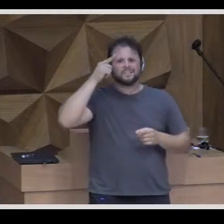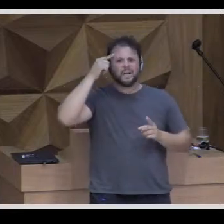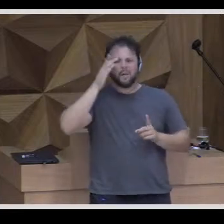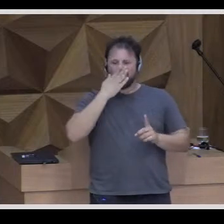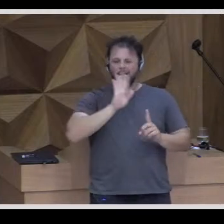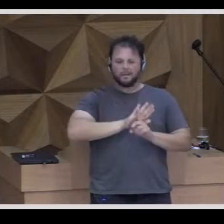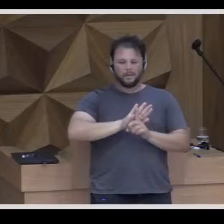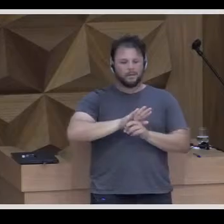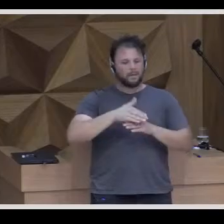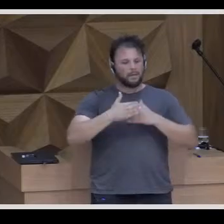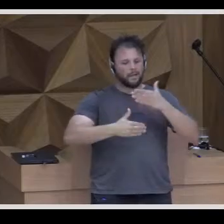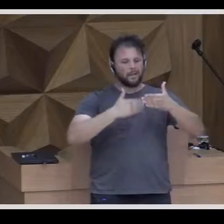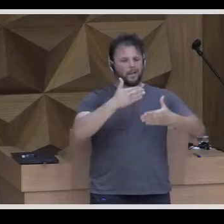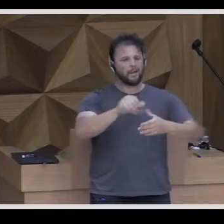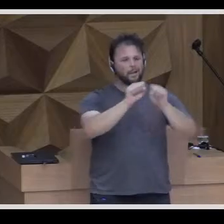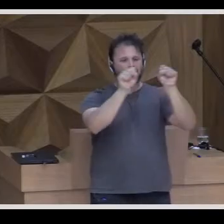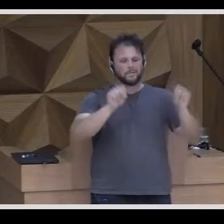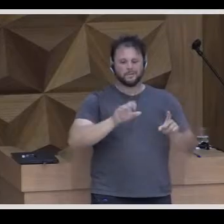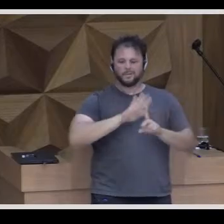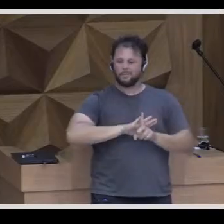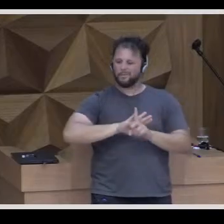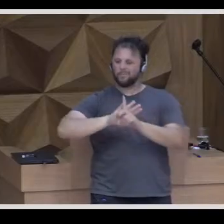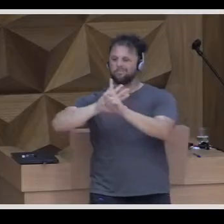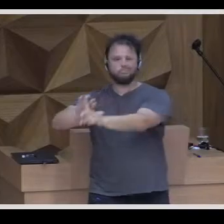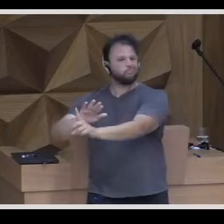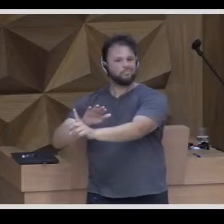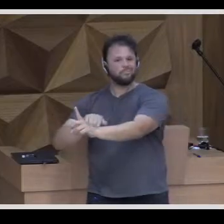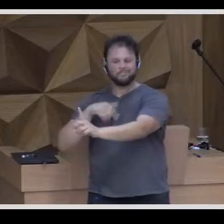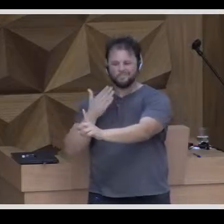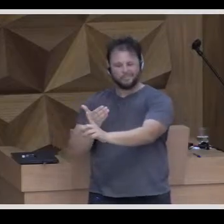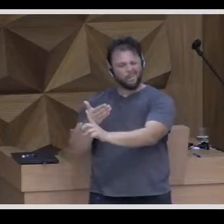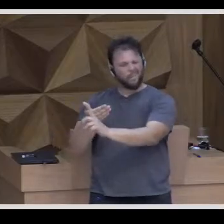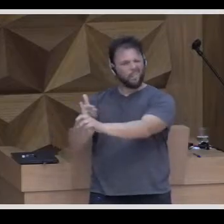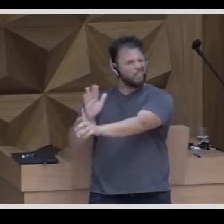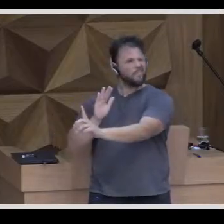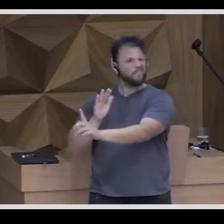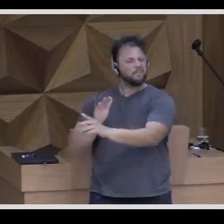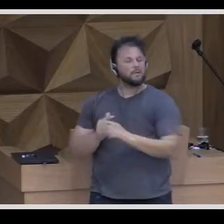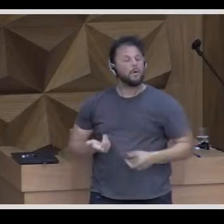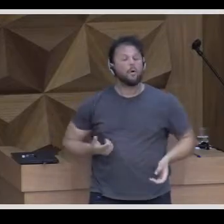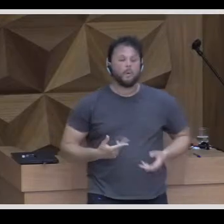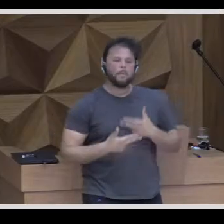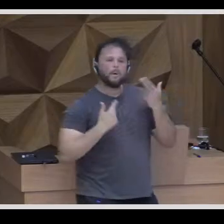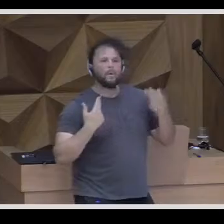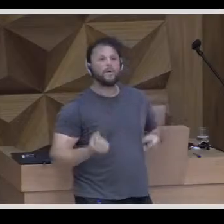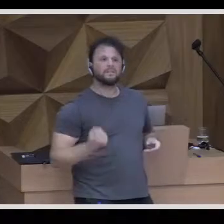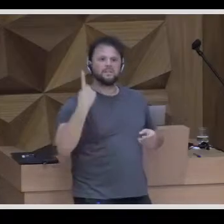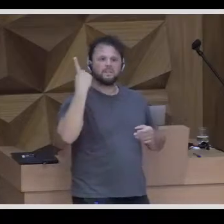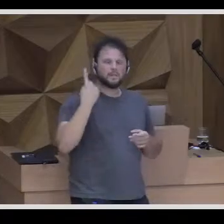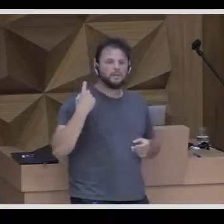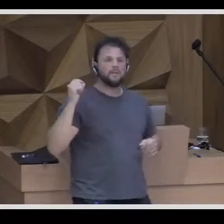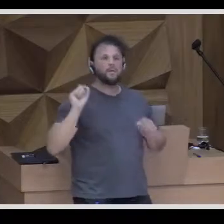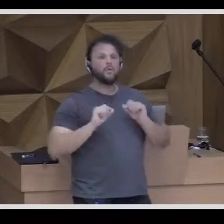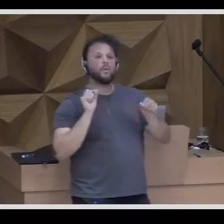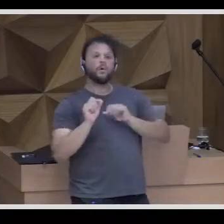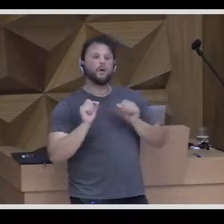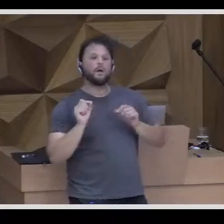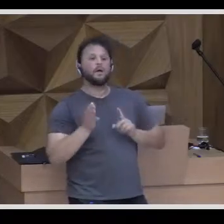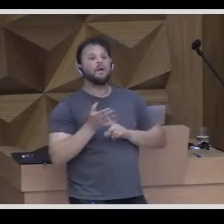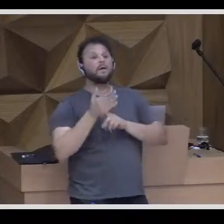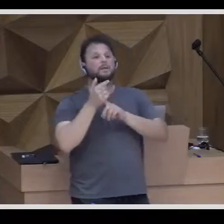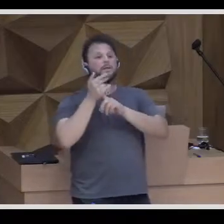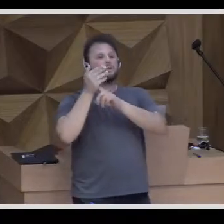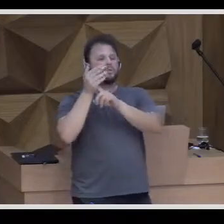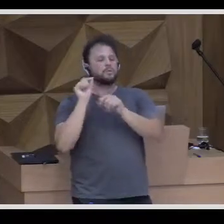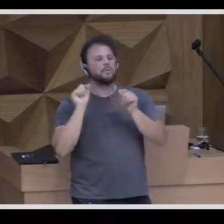So for all of the amazing things that technology does, and there are 2 reasons I'm in computing. One is because I love technology, and one is because I'm